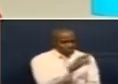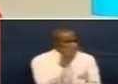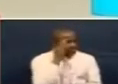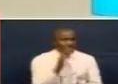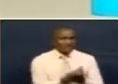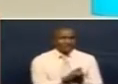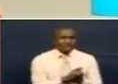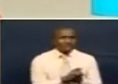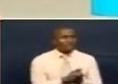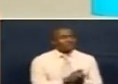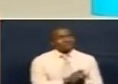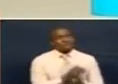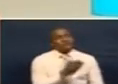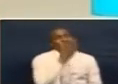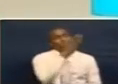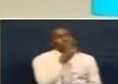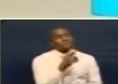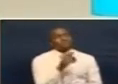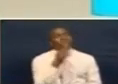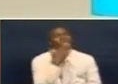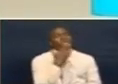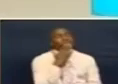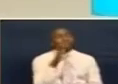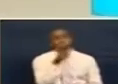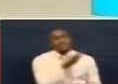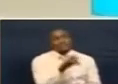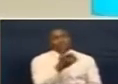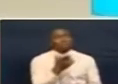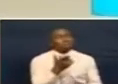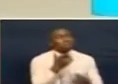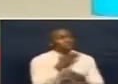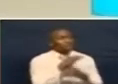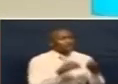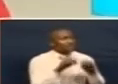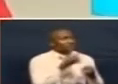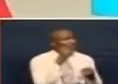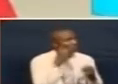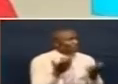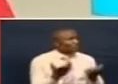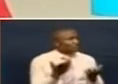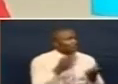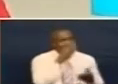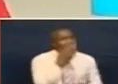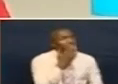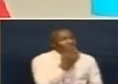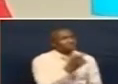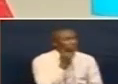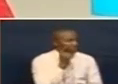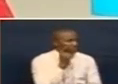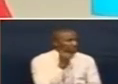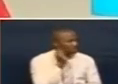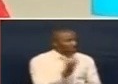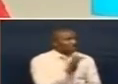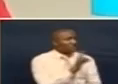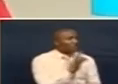political future of this region is going into the election, and in particular with Musalia Mudavadi? Because if one was to